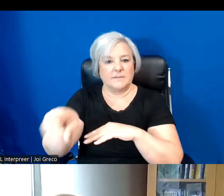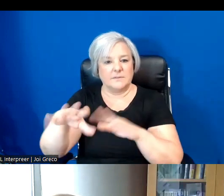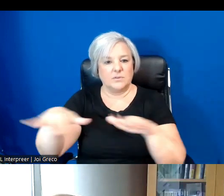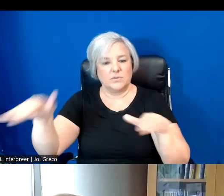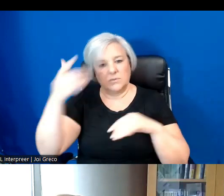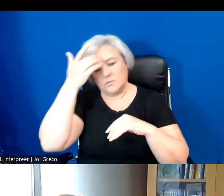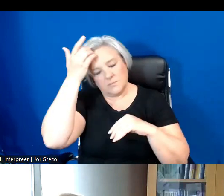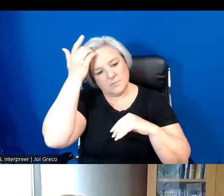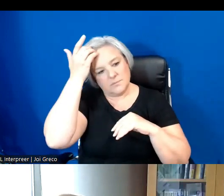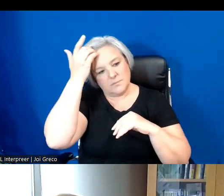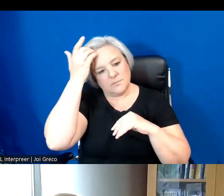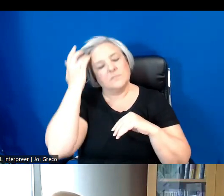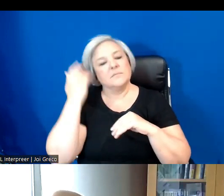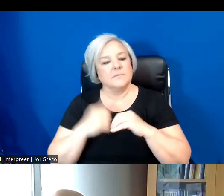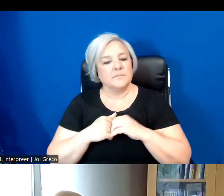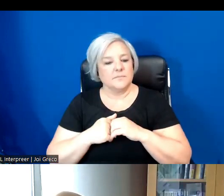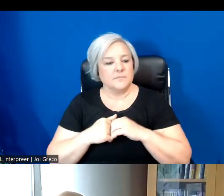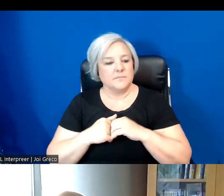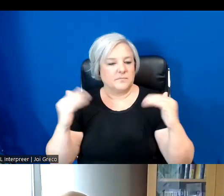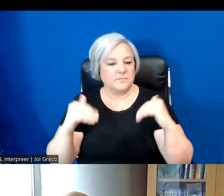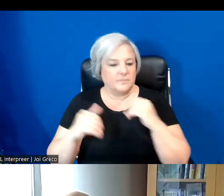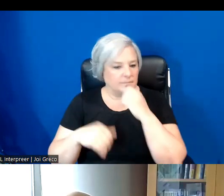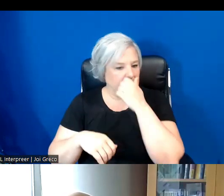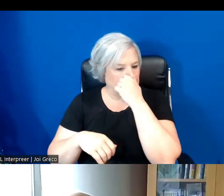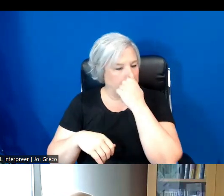early educational performance. So let's go to the next slide.